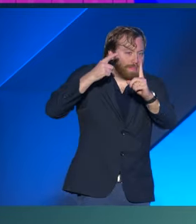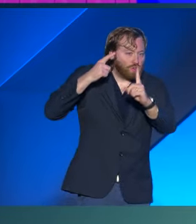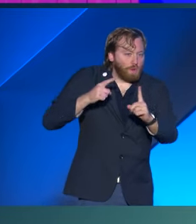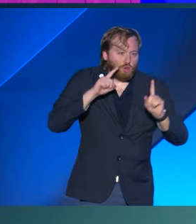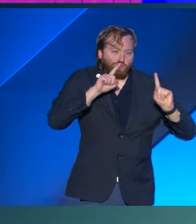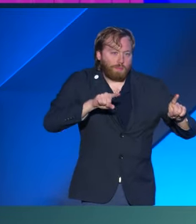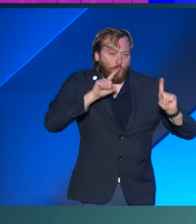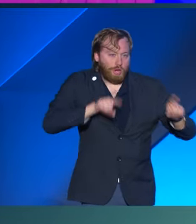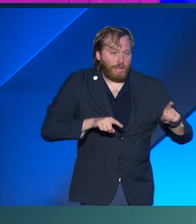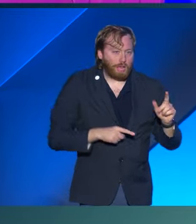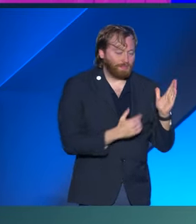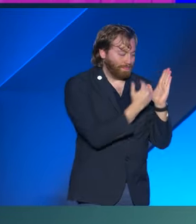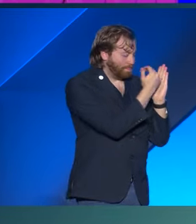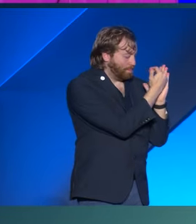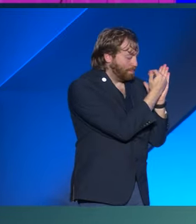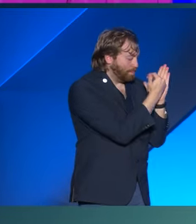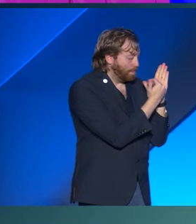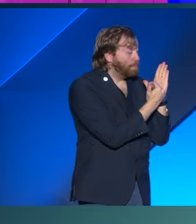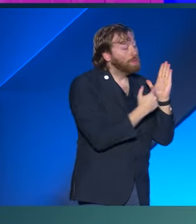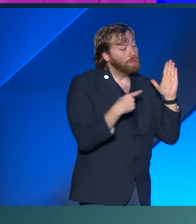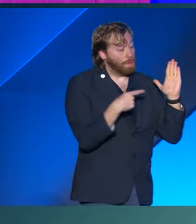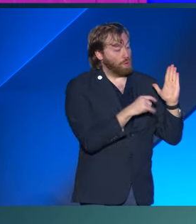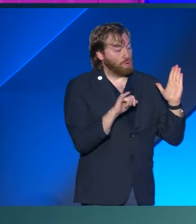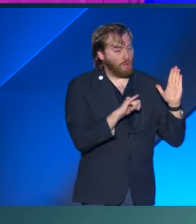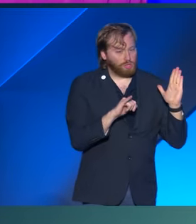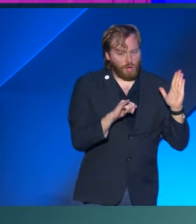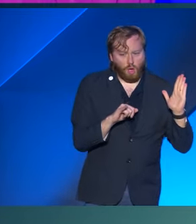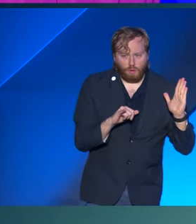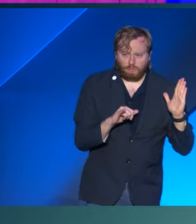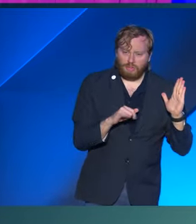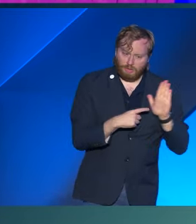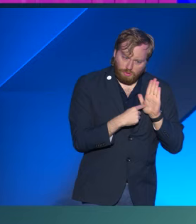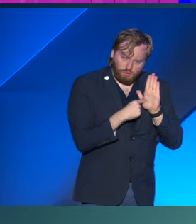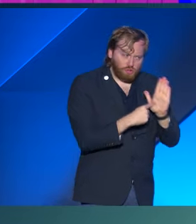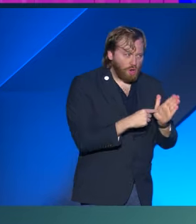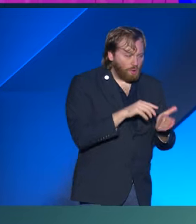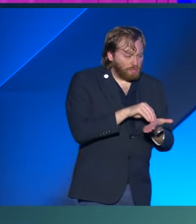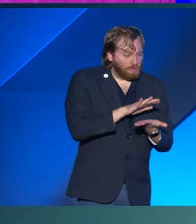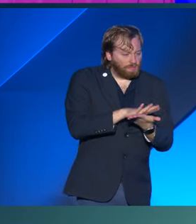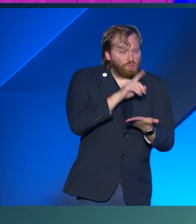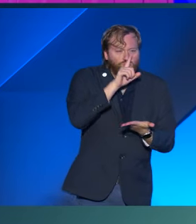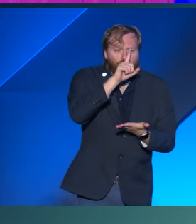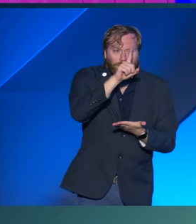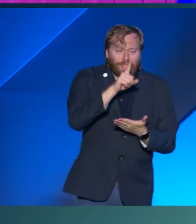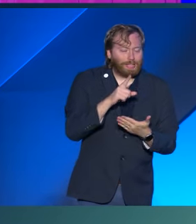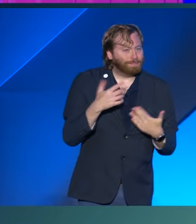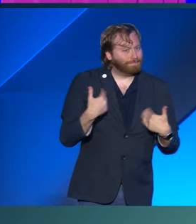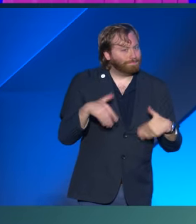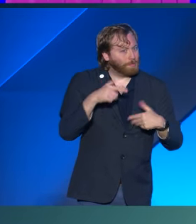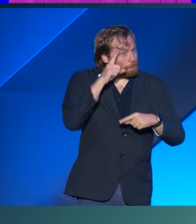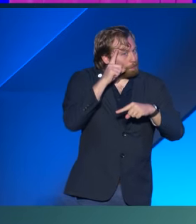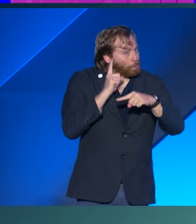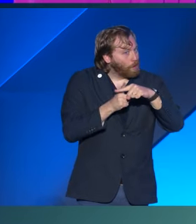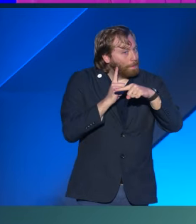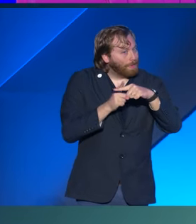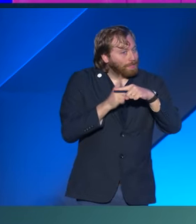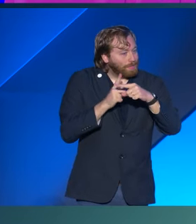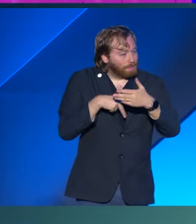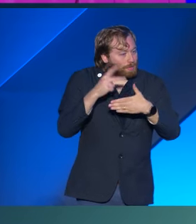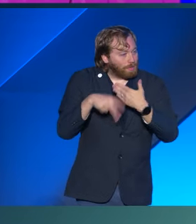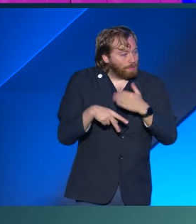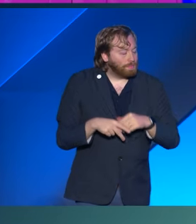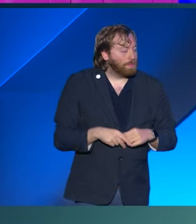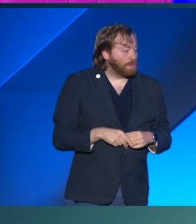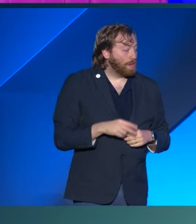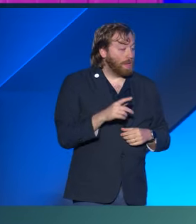Through this report, we've also been able to document some really promising employee-driven initiatives. Our iPride and Gender